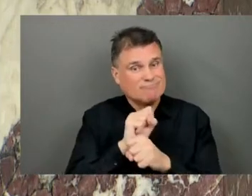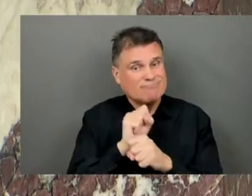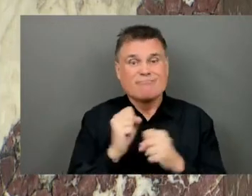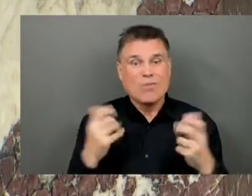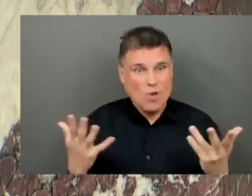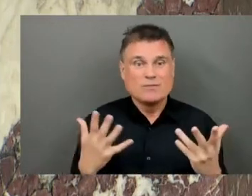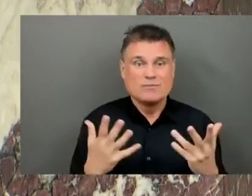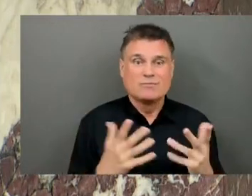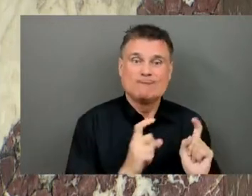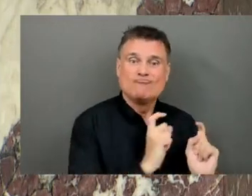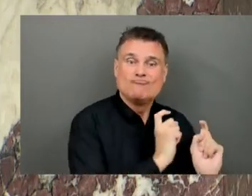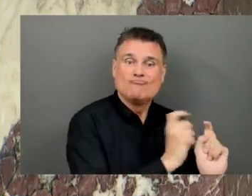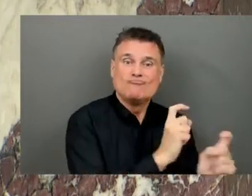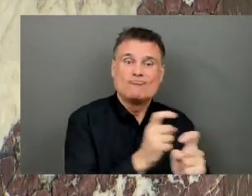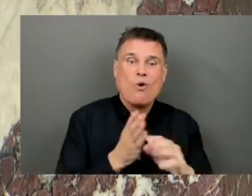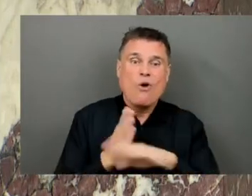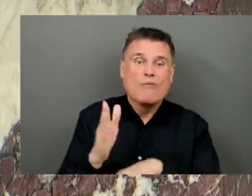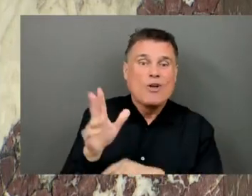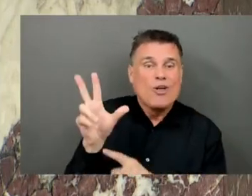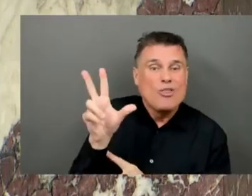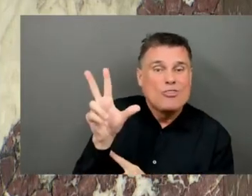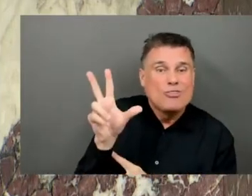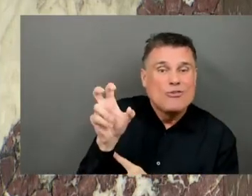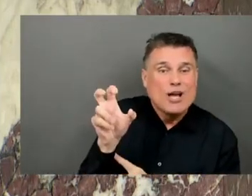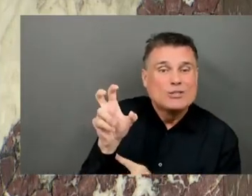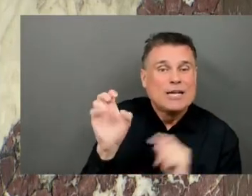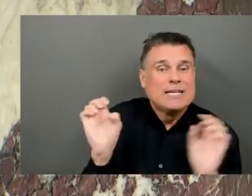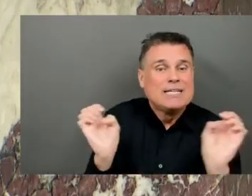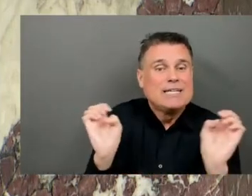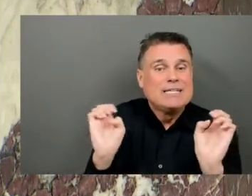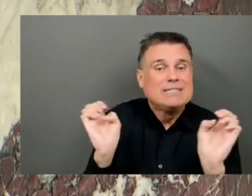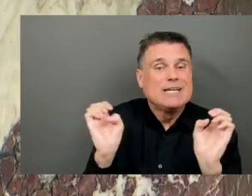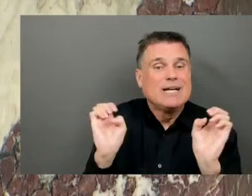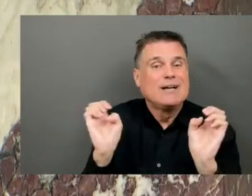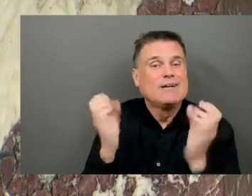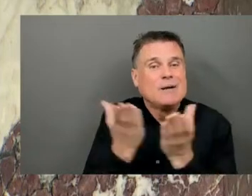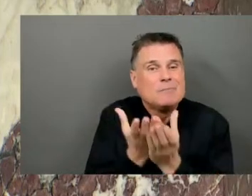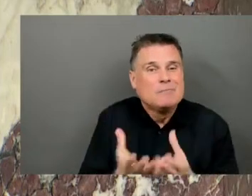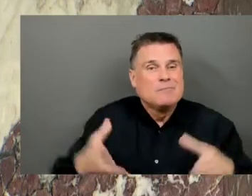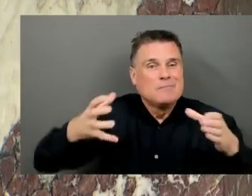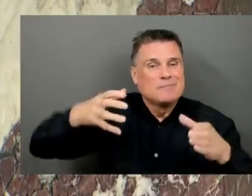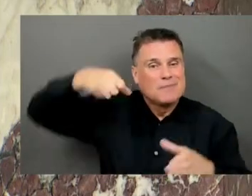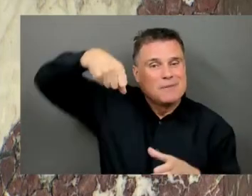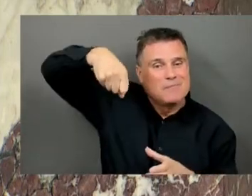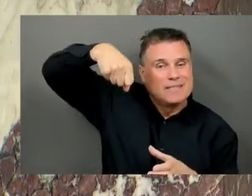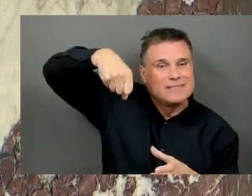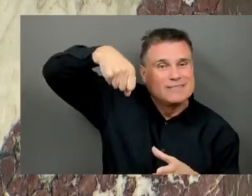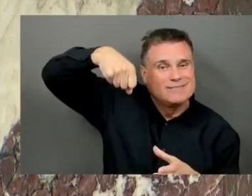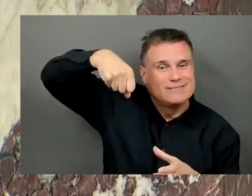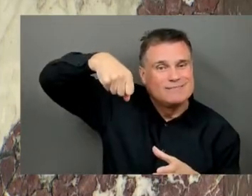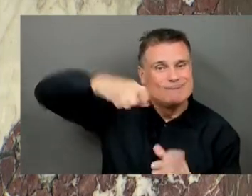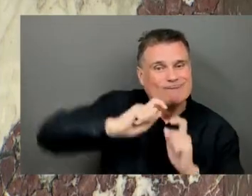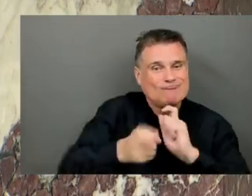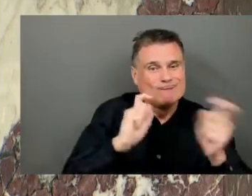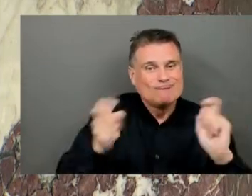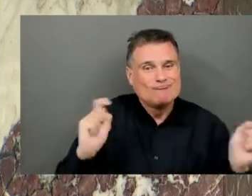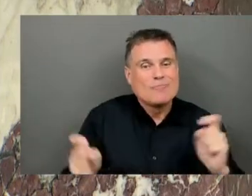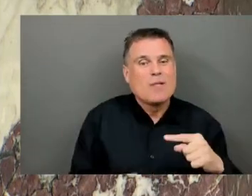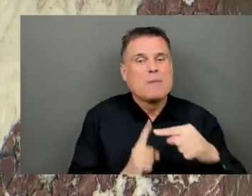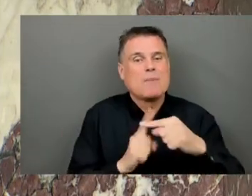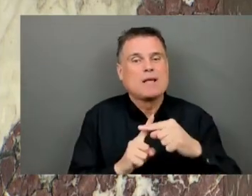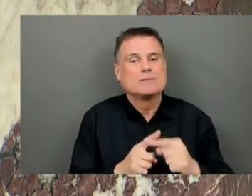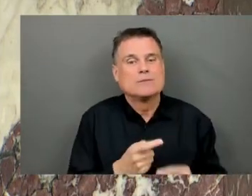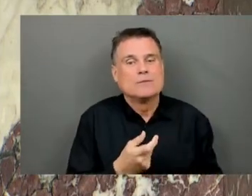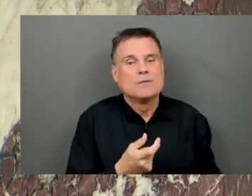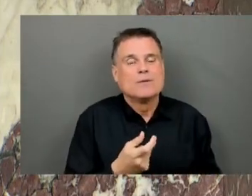kids. A special thanks for my grandchildren, Mr. Speaker, and for all the kids who participated. You know, sometimes